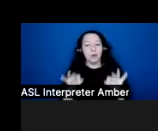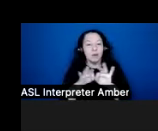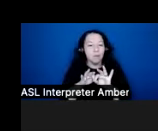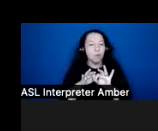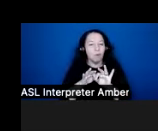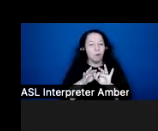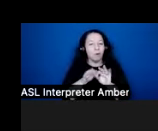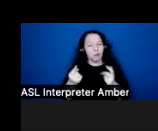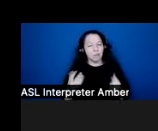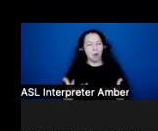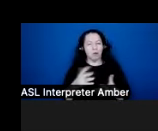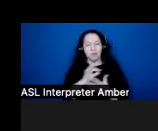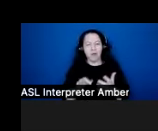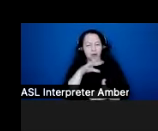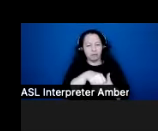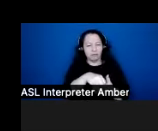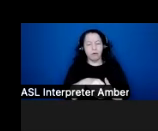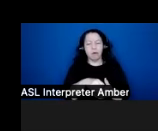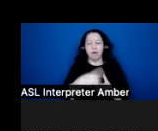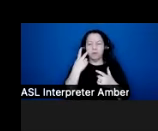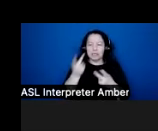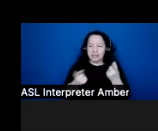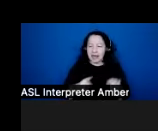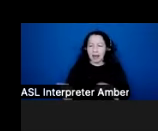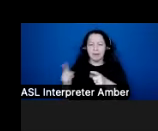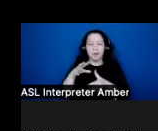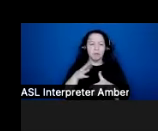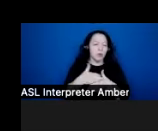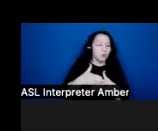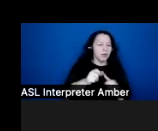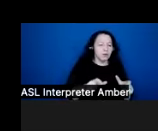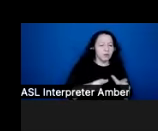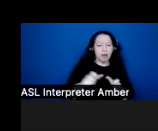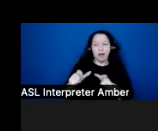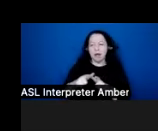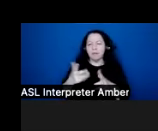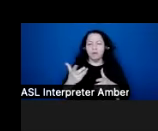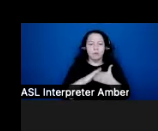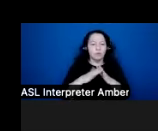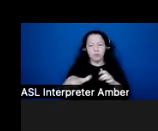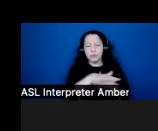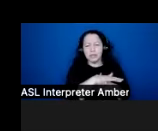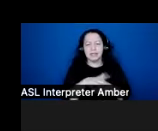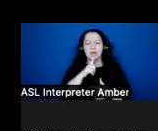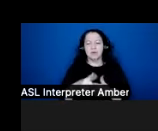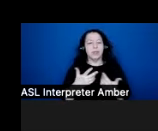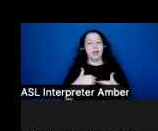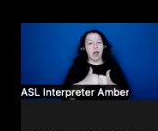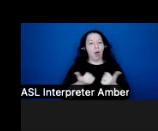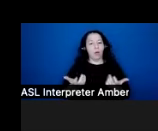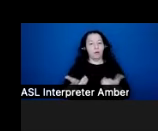place in Indian country and in tribal communities, right? And bringing those to the forefront of these conversations about how we raise